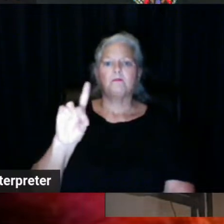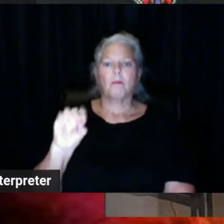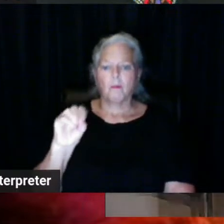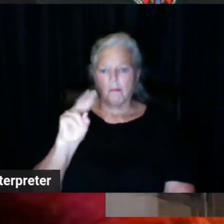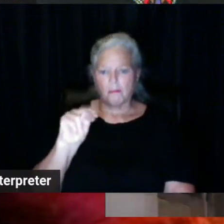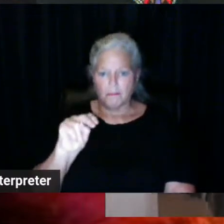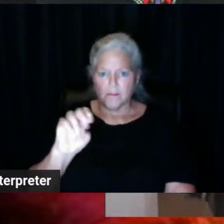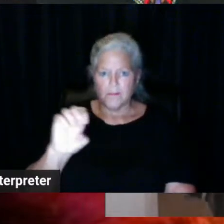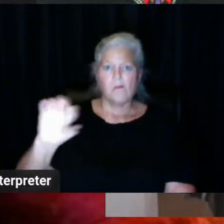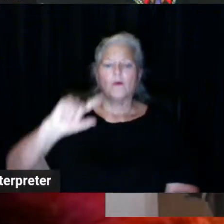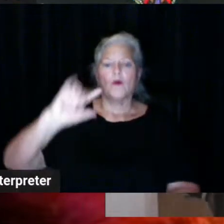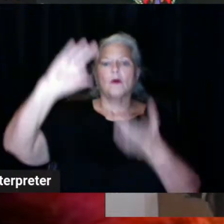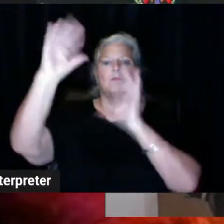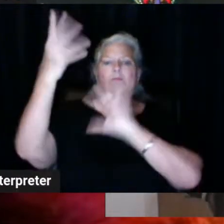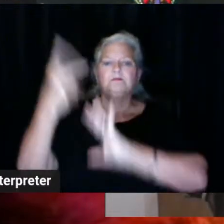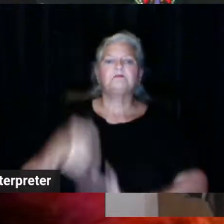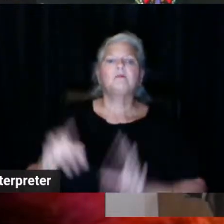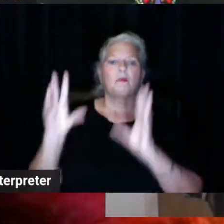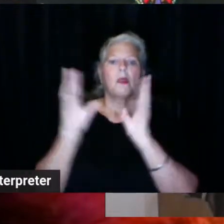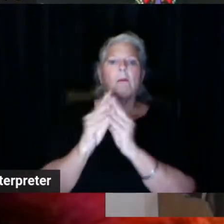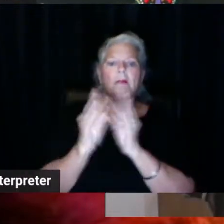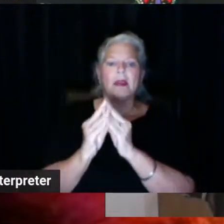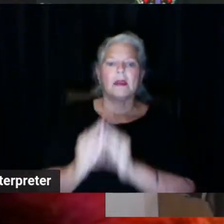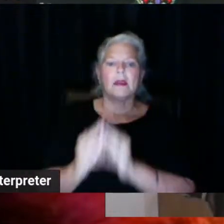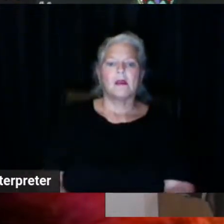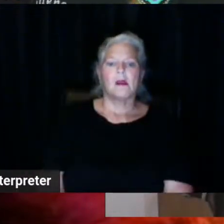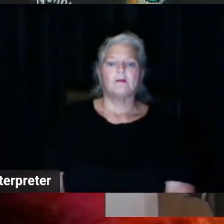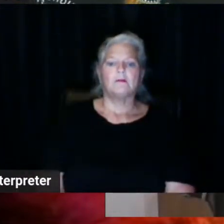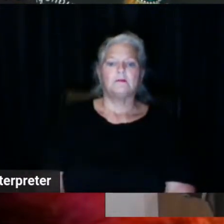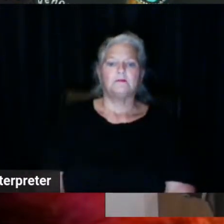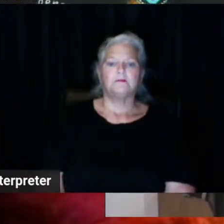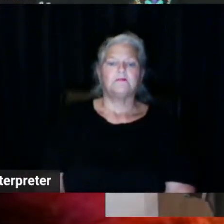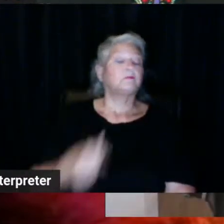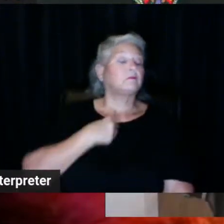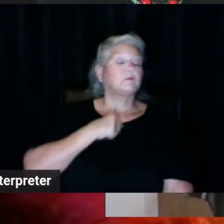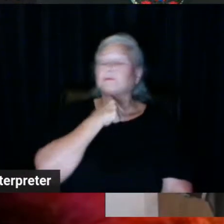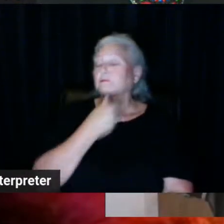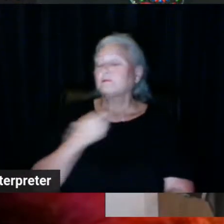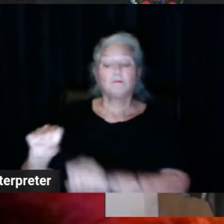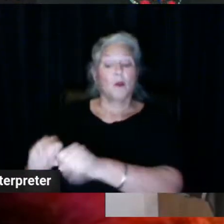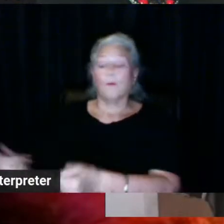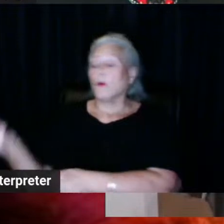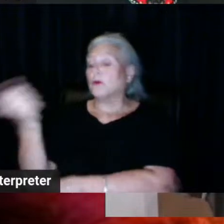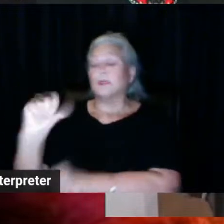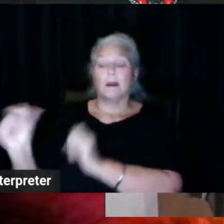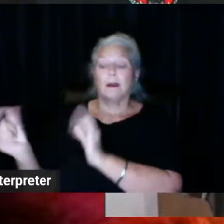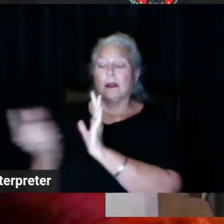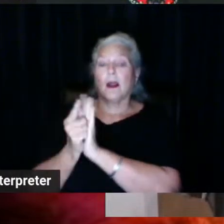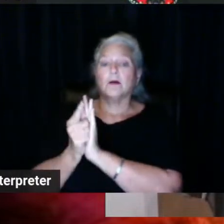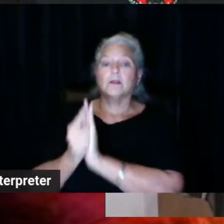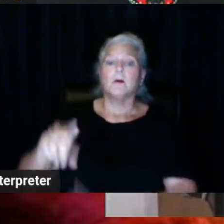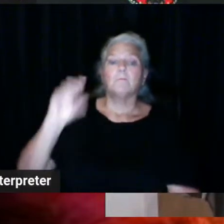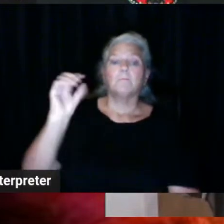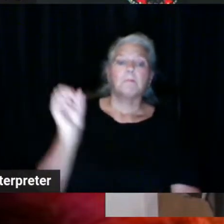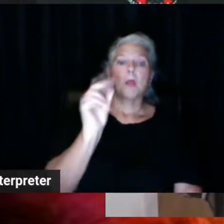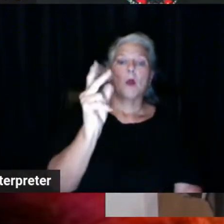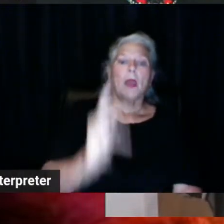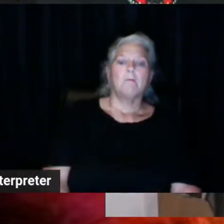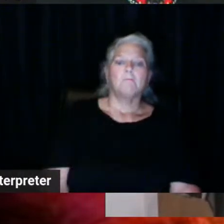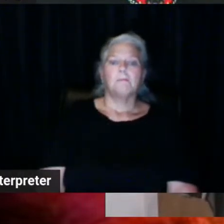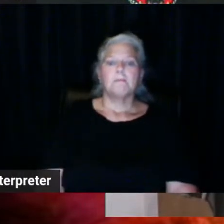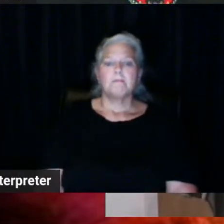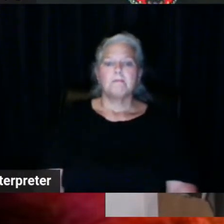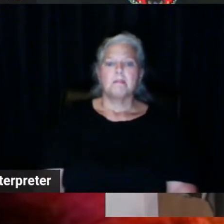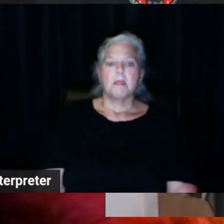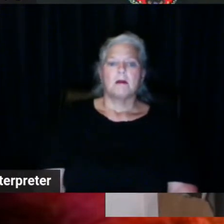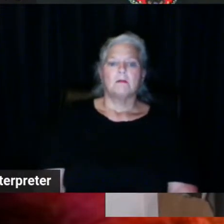Thank you. Thank you. I have nothing to leave for. I haven't broken any laws. Okay, I'm answering